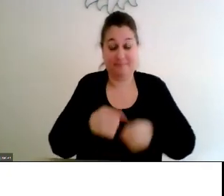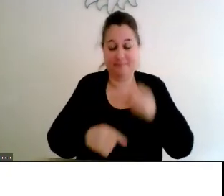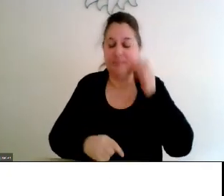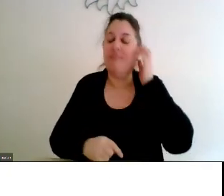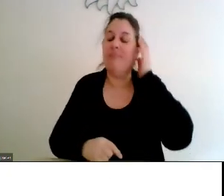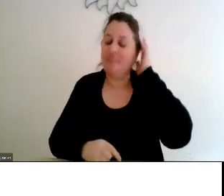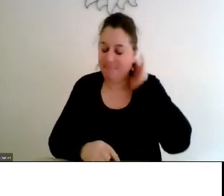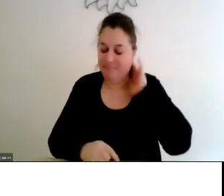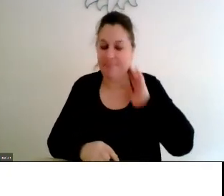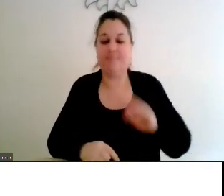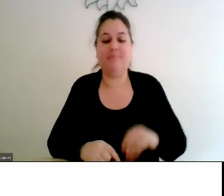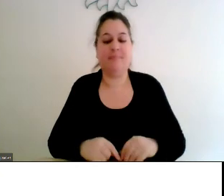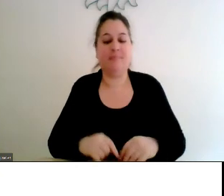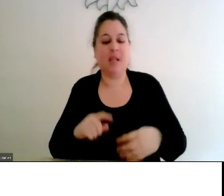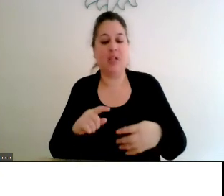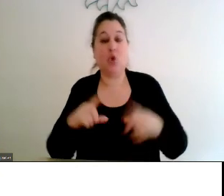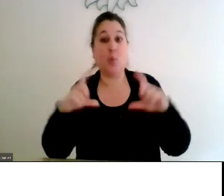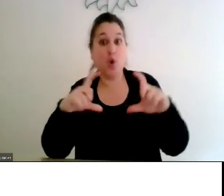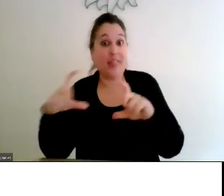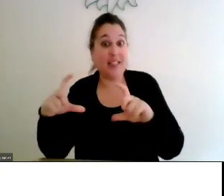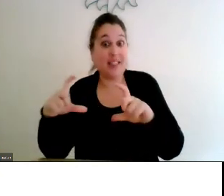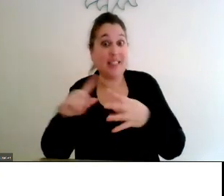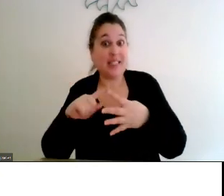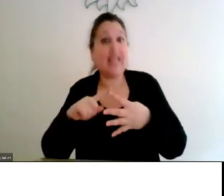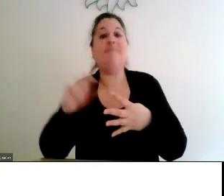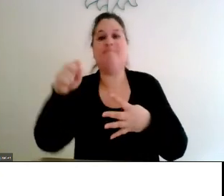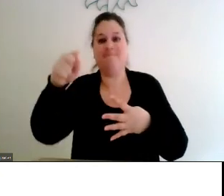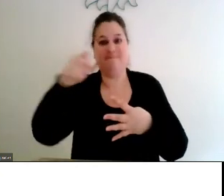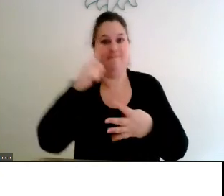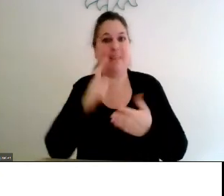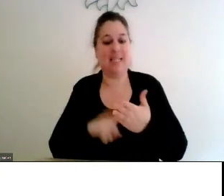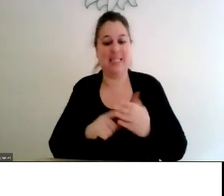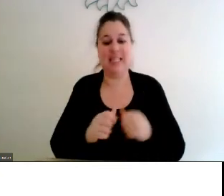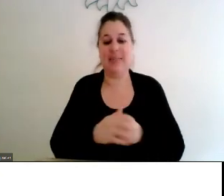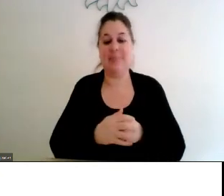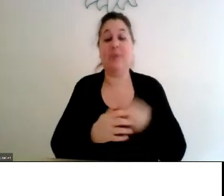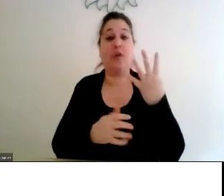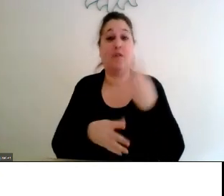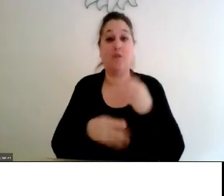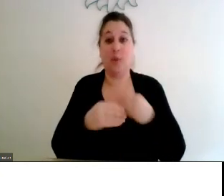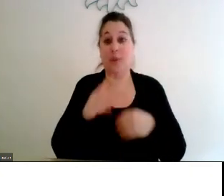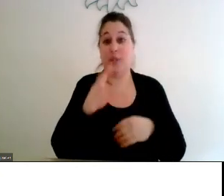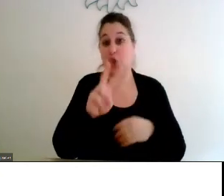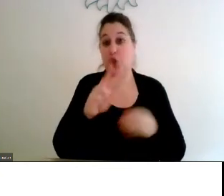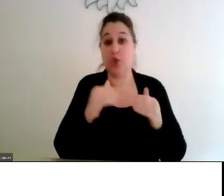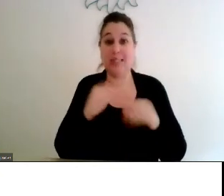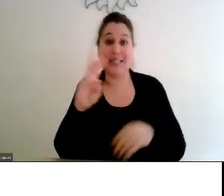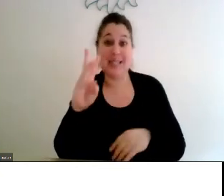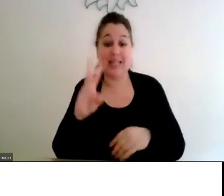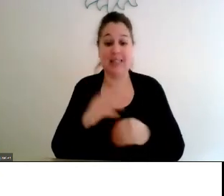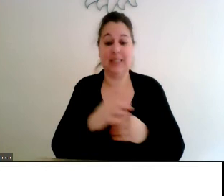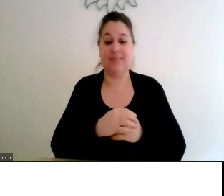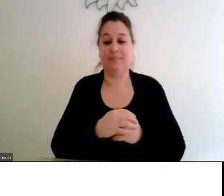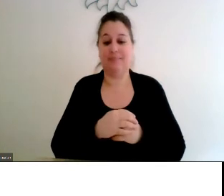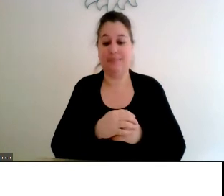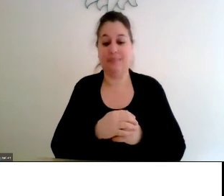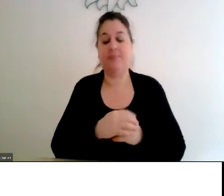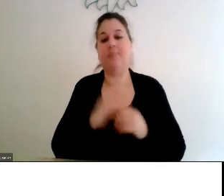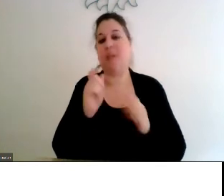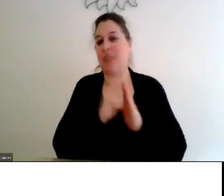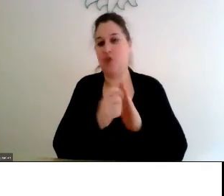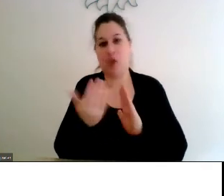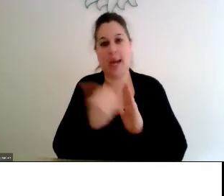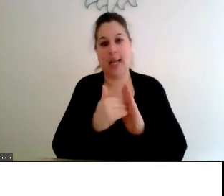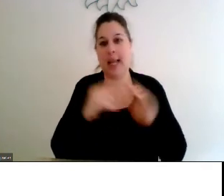parentheses. So 4 plus 2 is 6 times 4 squared minus 2, and this is 12 divided by all that. Okay,